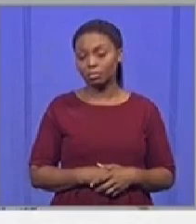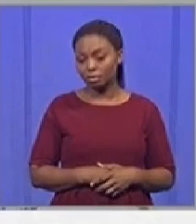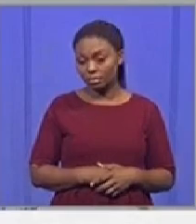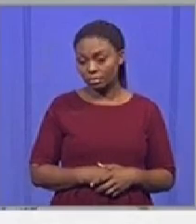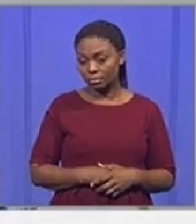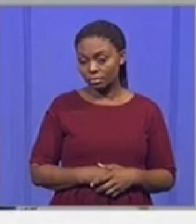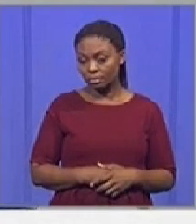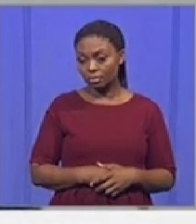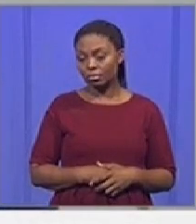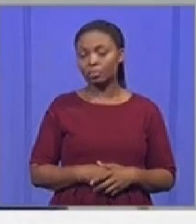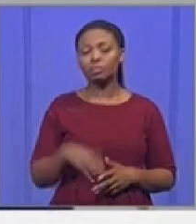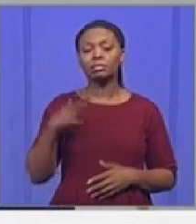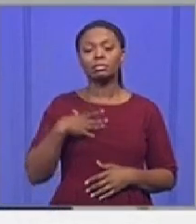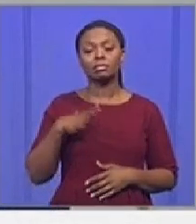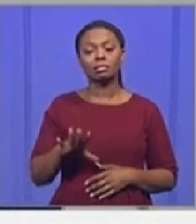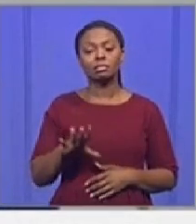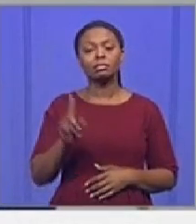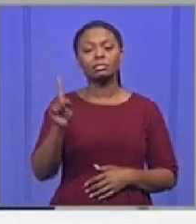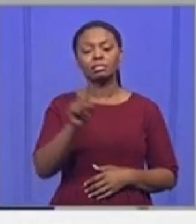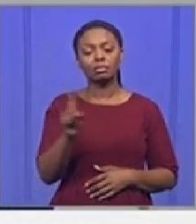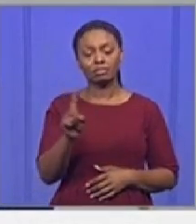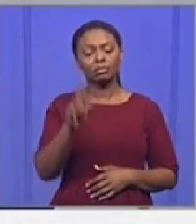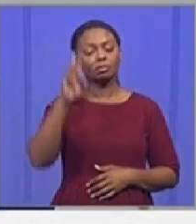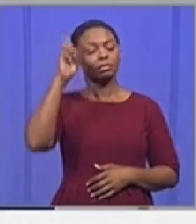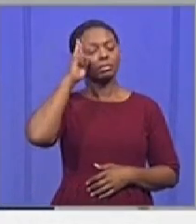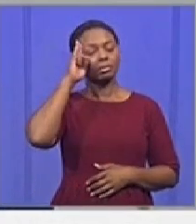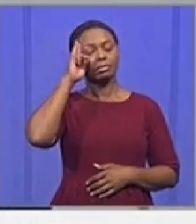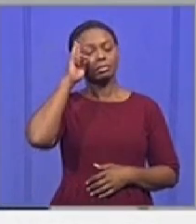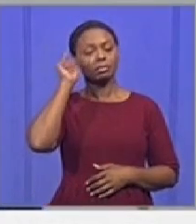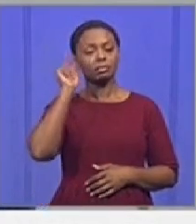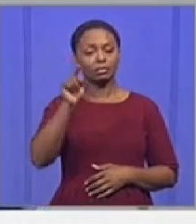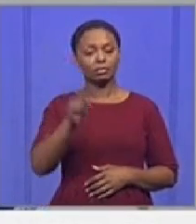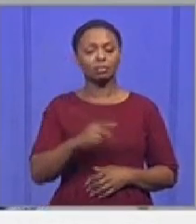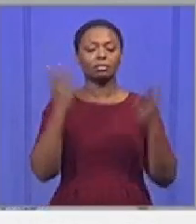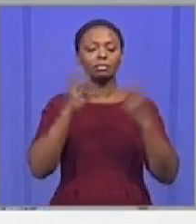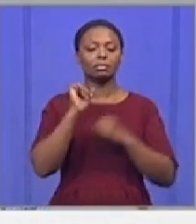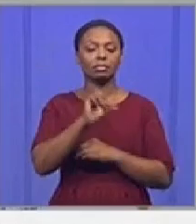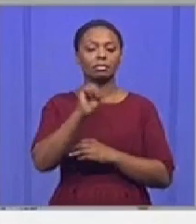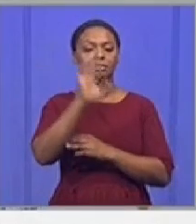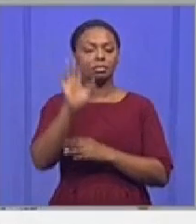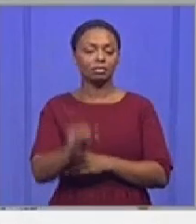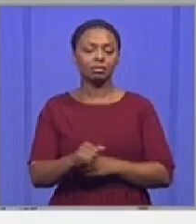will forever be remembered by the people of South Africa.